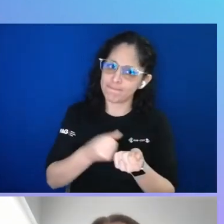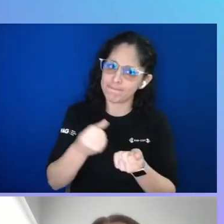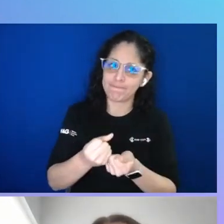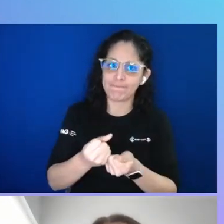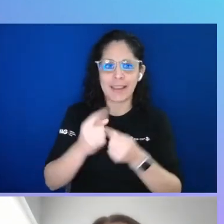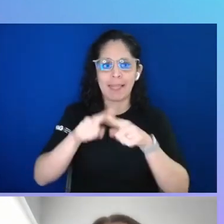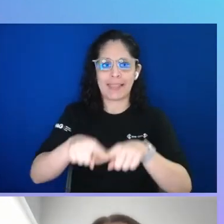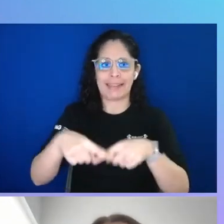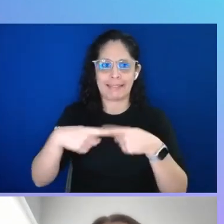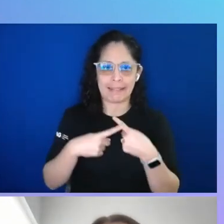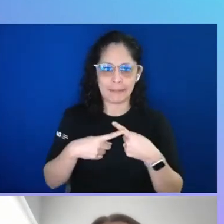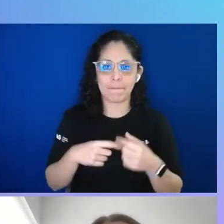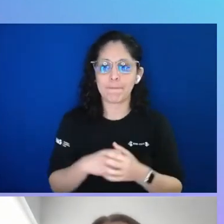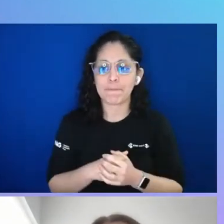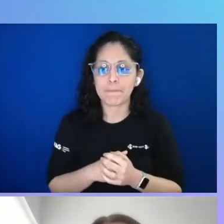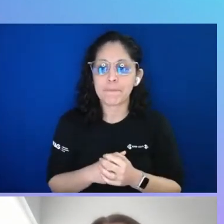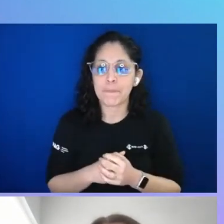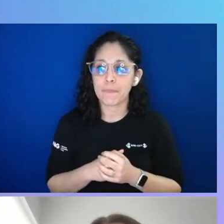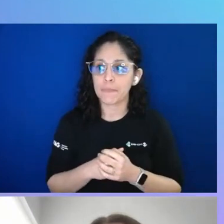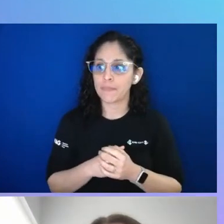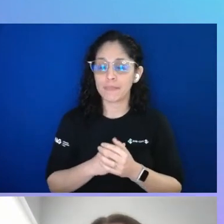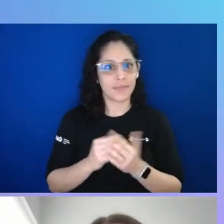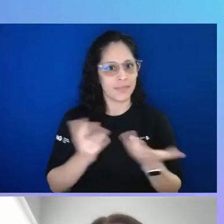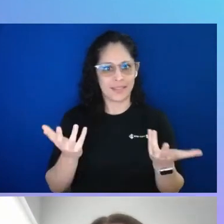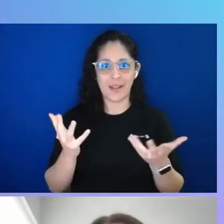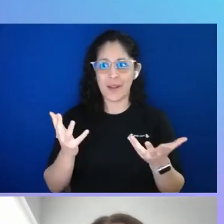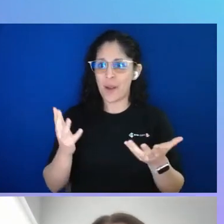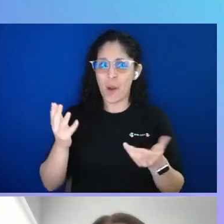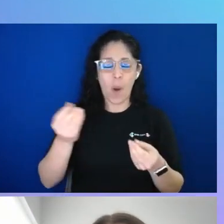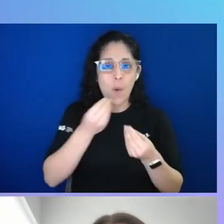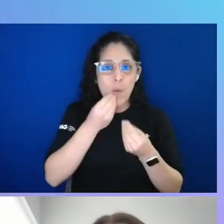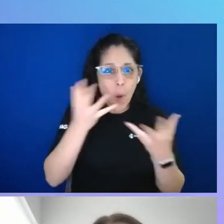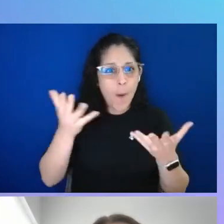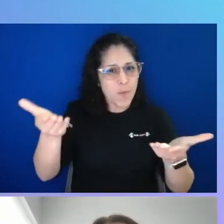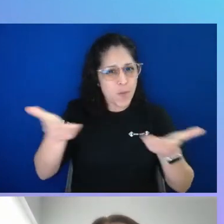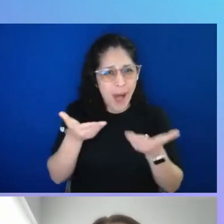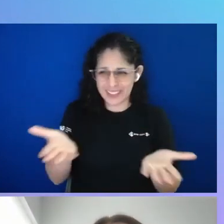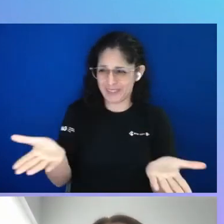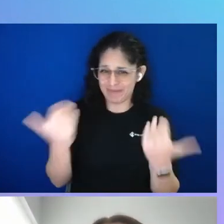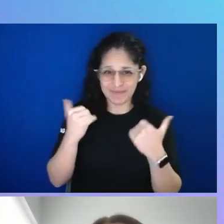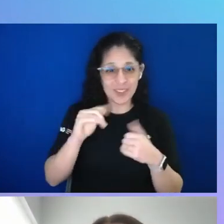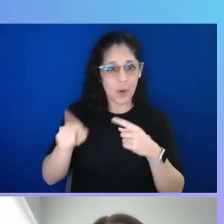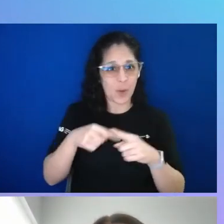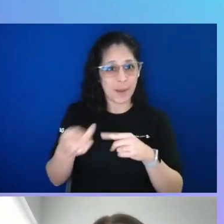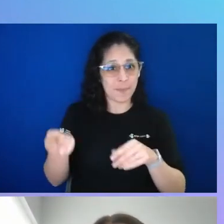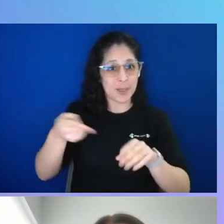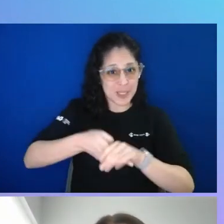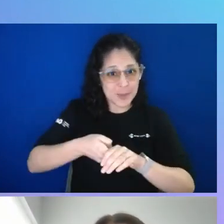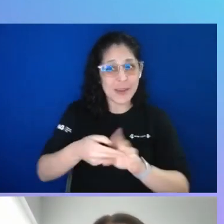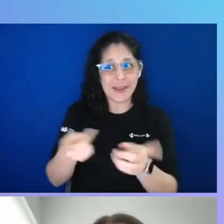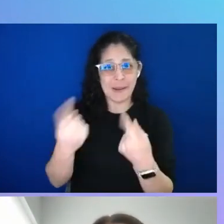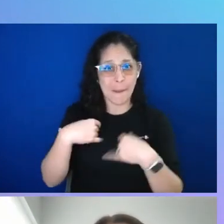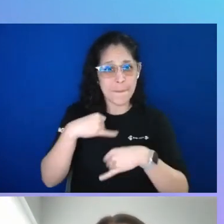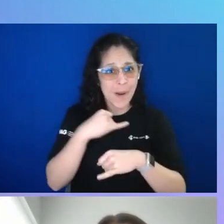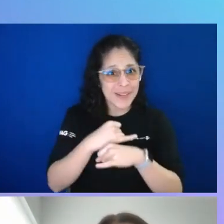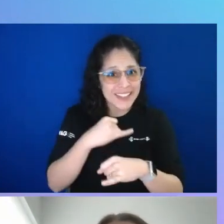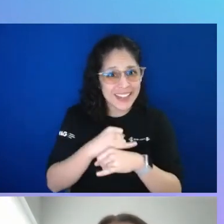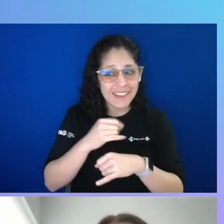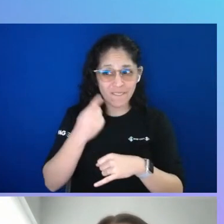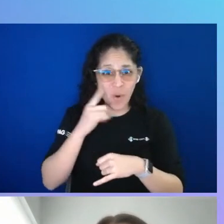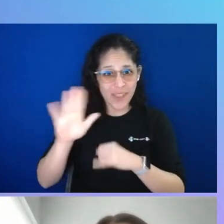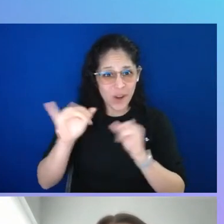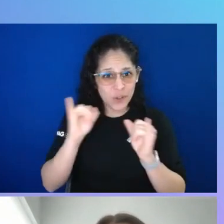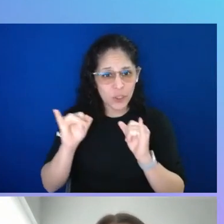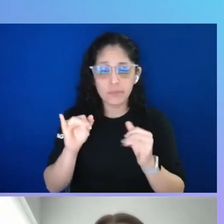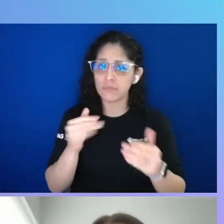And how can we provide a warm welcome when participants come on site for their interview? So regardless of disability,